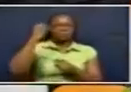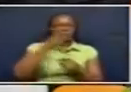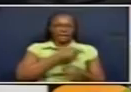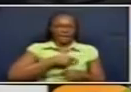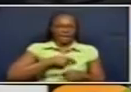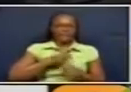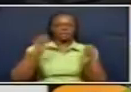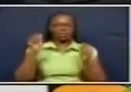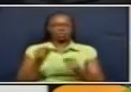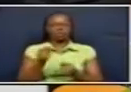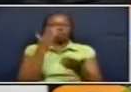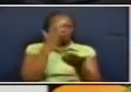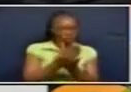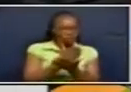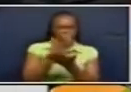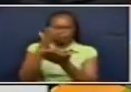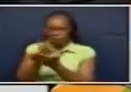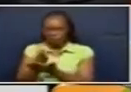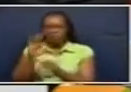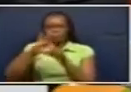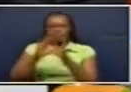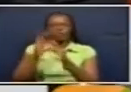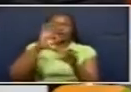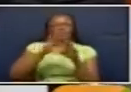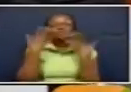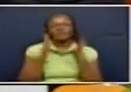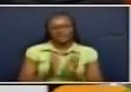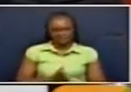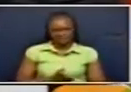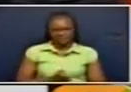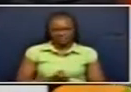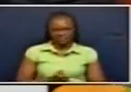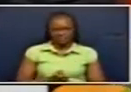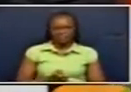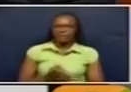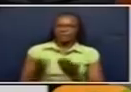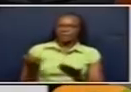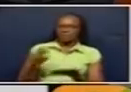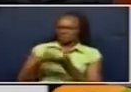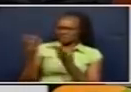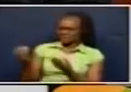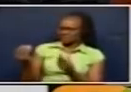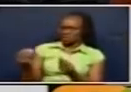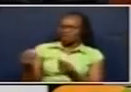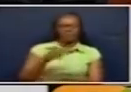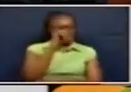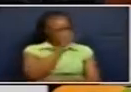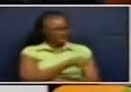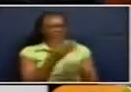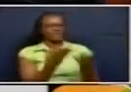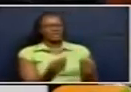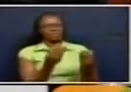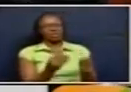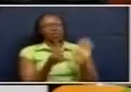able to verify, right, that this voter has actually voted. Okay. Yes. And so it's that simple. It is that simple. The law tells us to